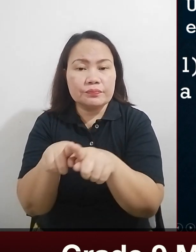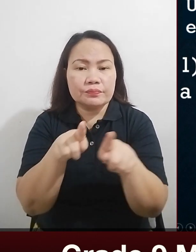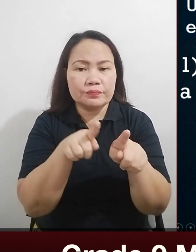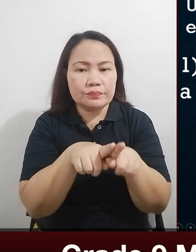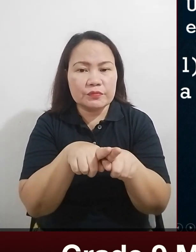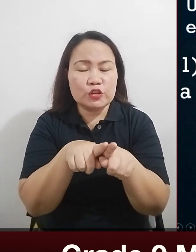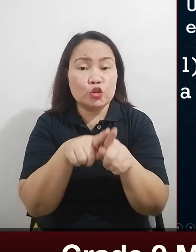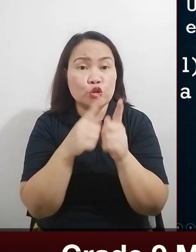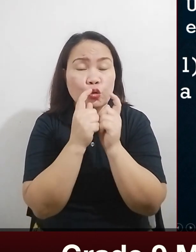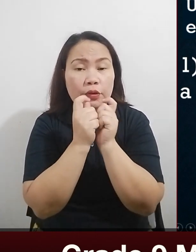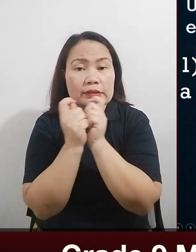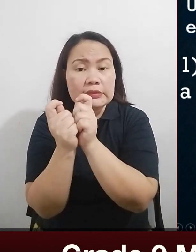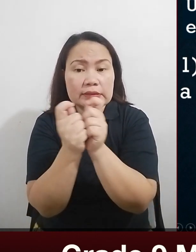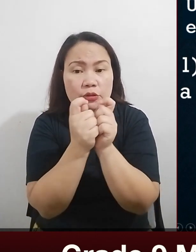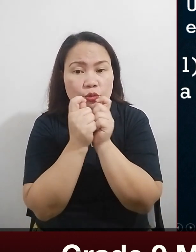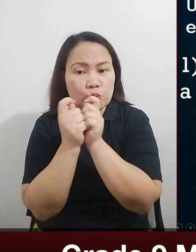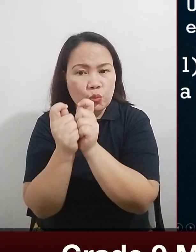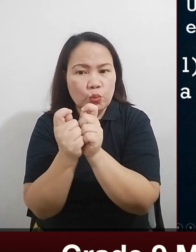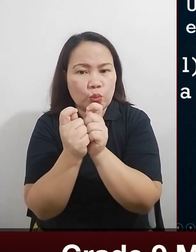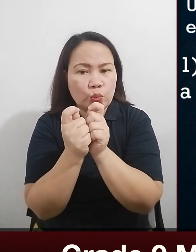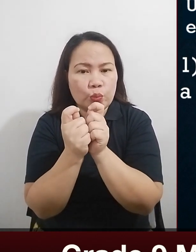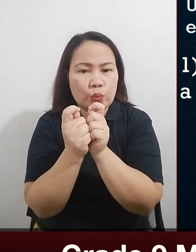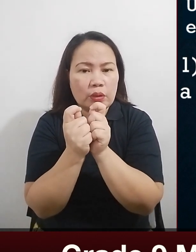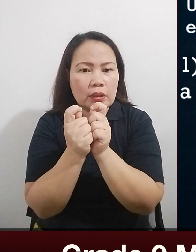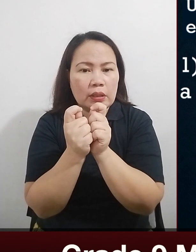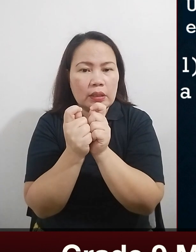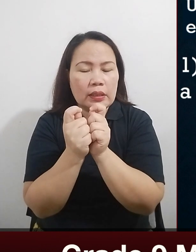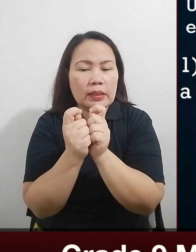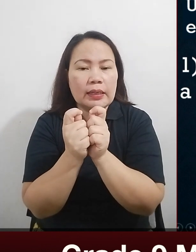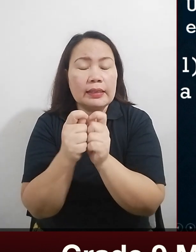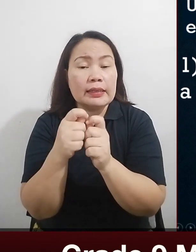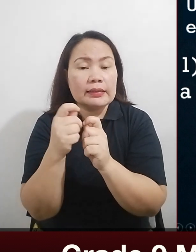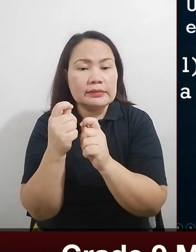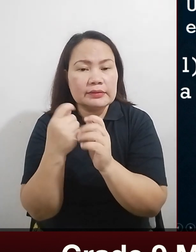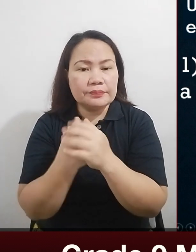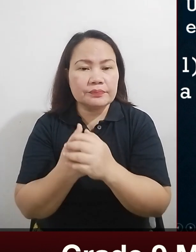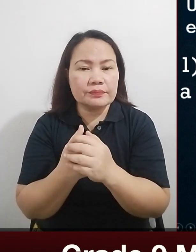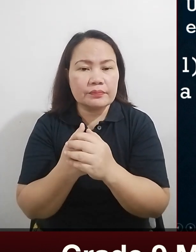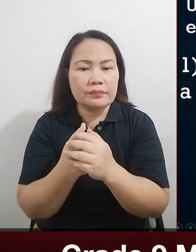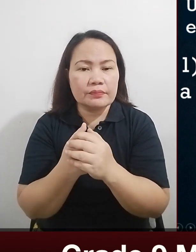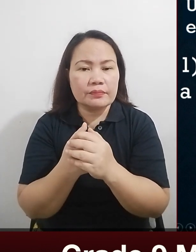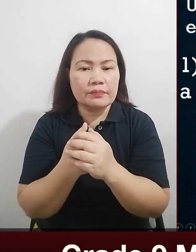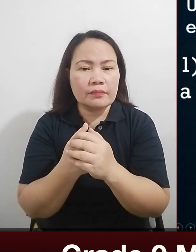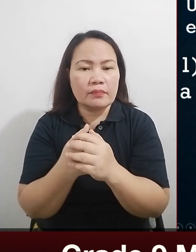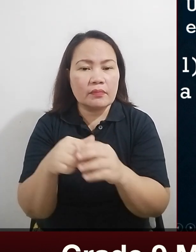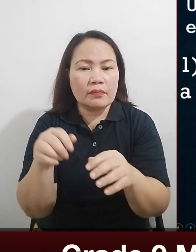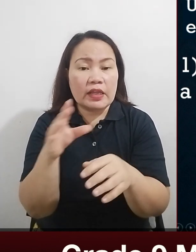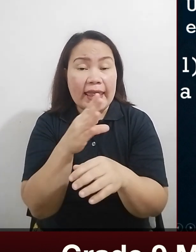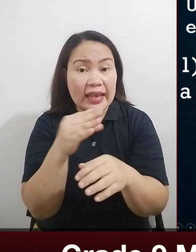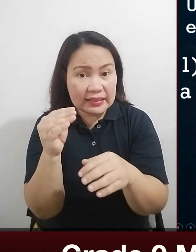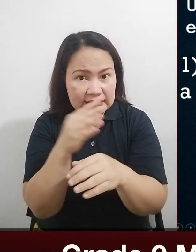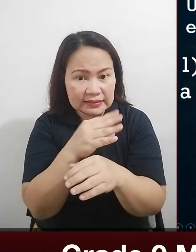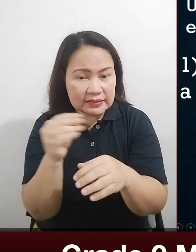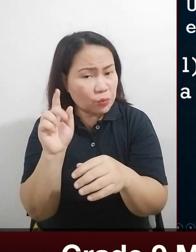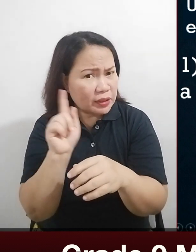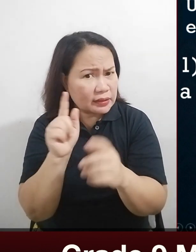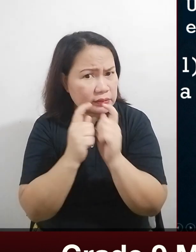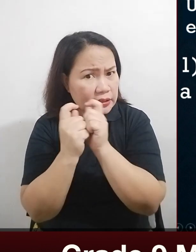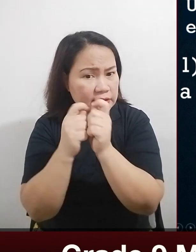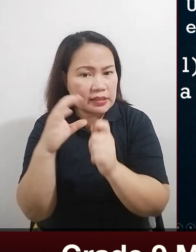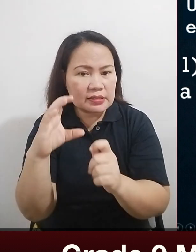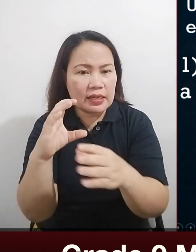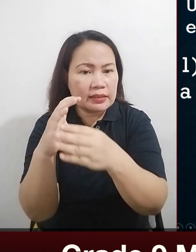kapag jointly, ibig sabihin ito involve two or more variables. So, ano ang kasama ni C? So, meron tayong connector dito na